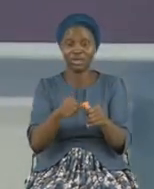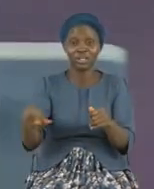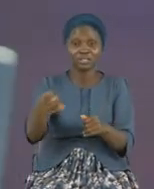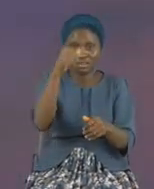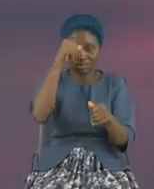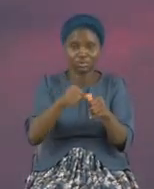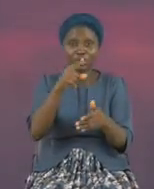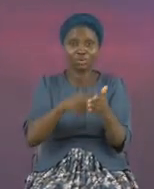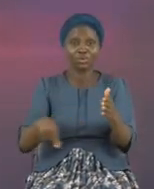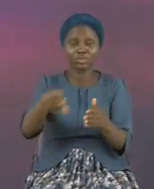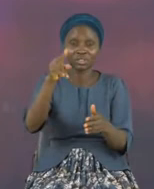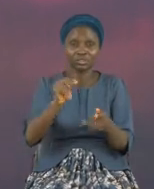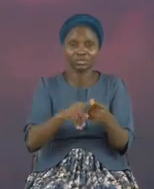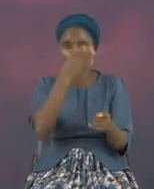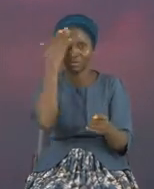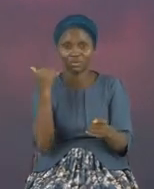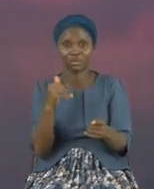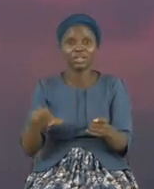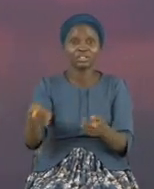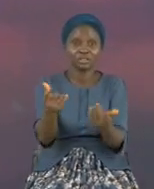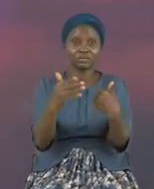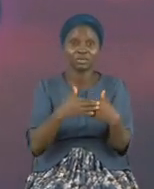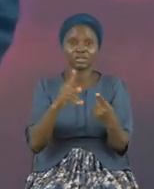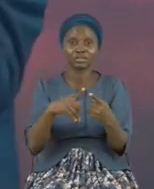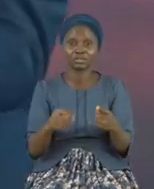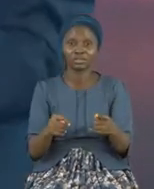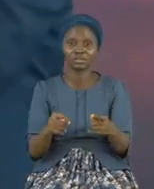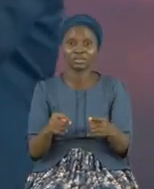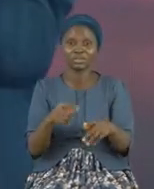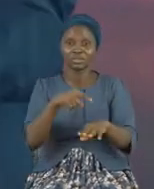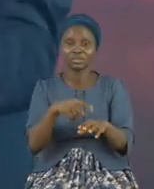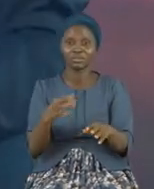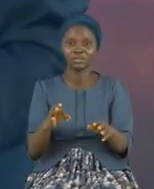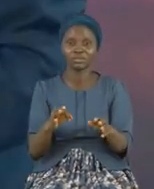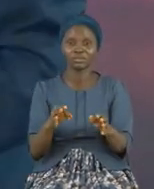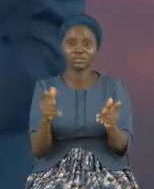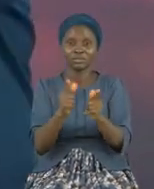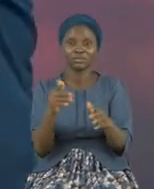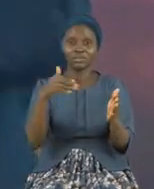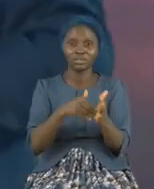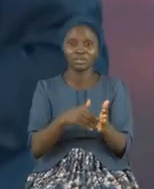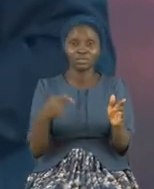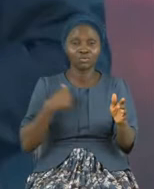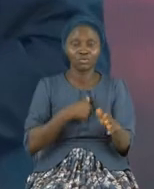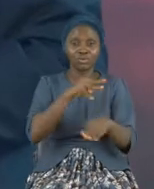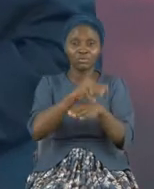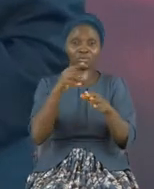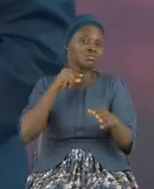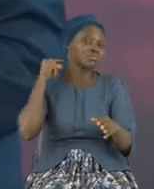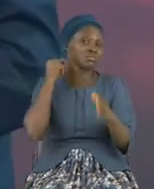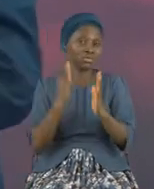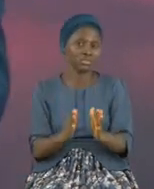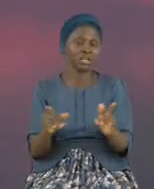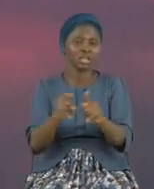baby stage of life again. And we ministers, it is as we come like this. And the Lord ministers